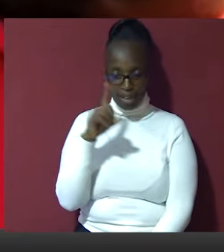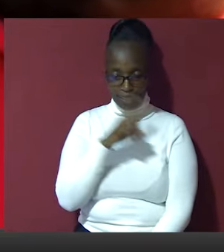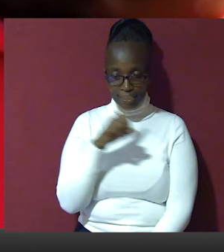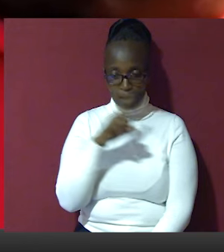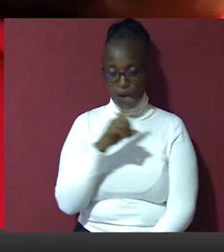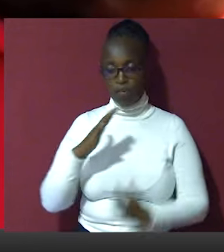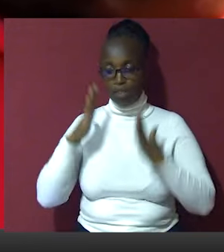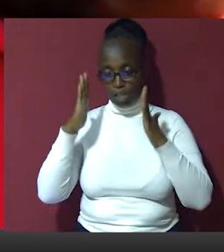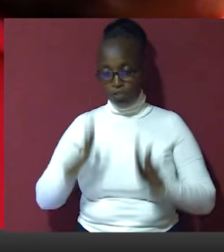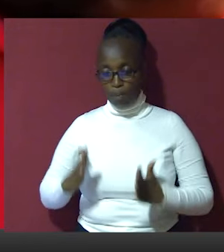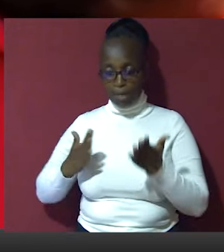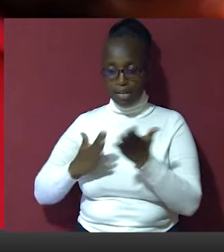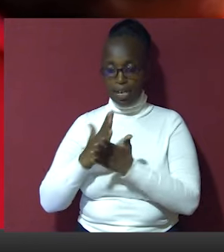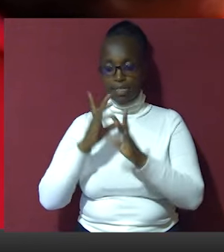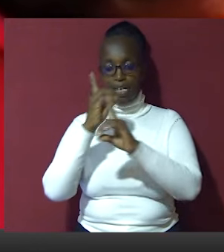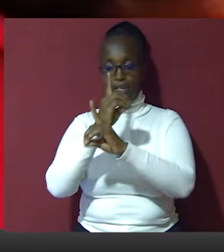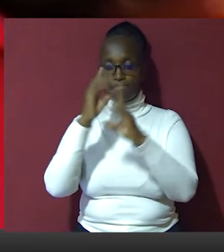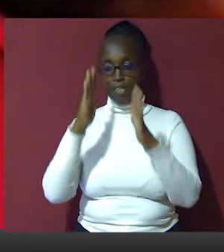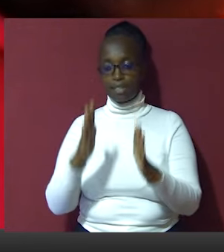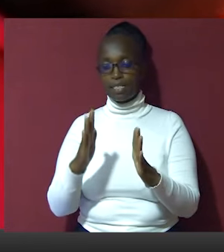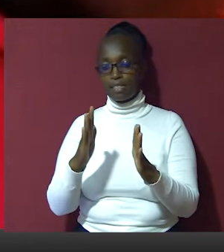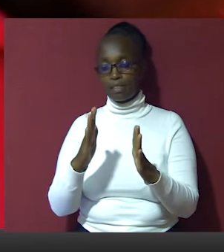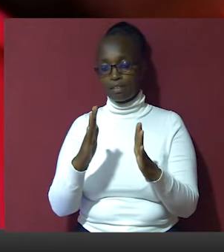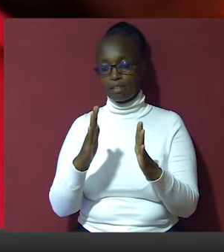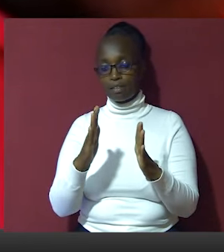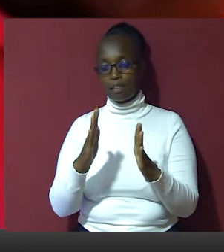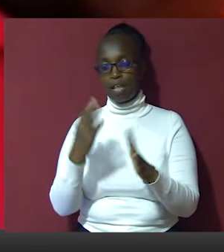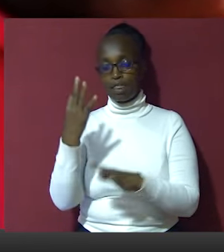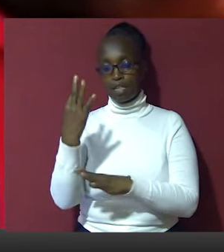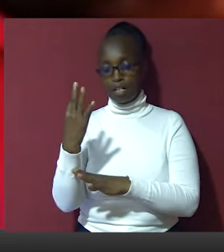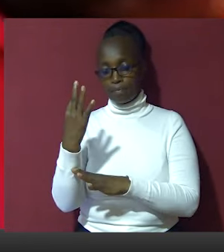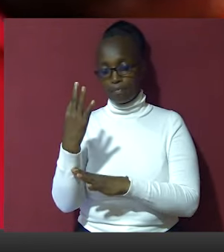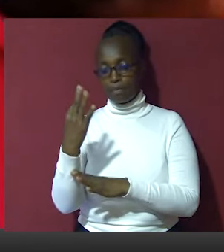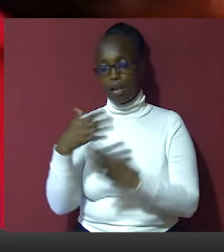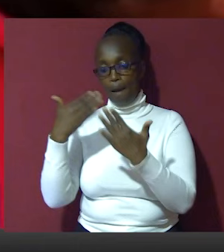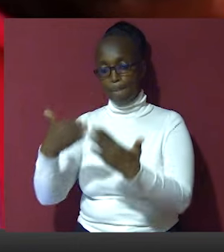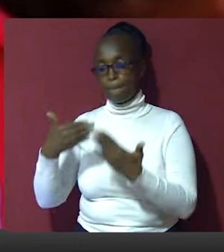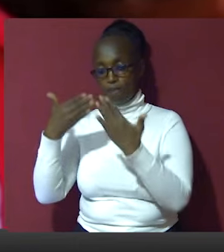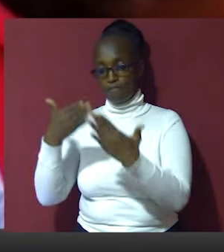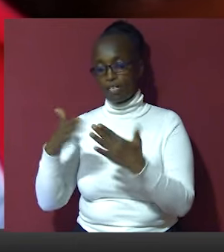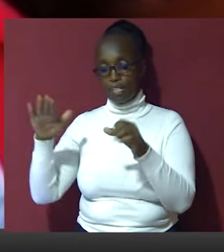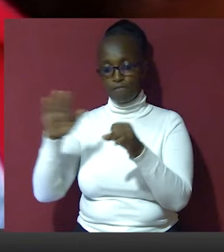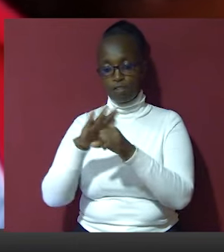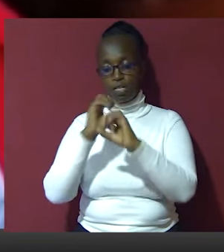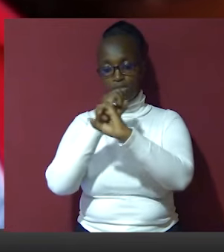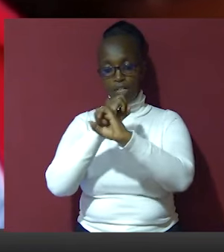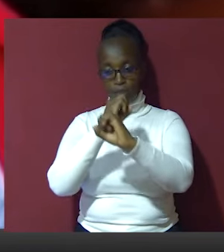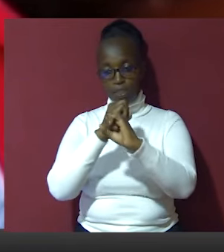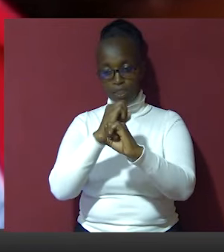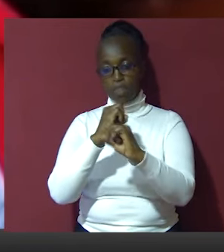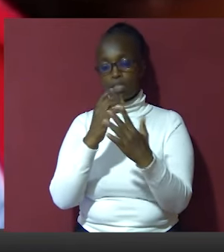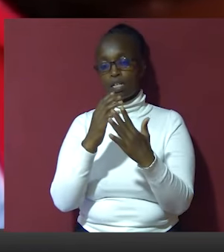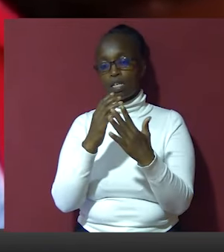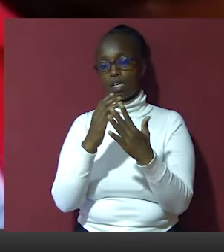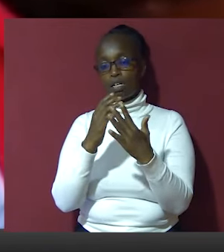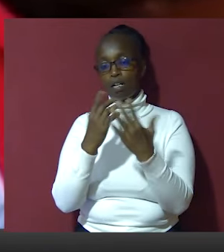and intimidation of human rights defenders and civil society actors. 3, provide adequate security